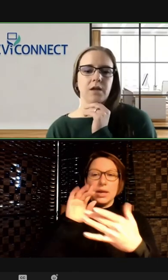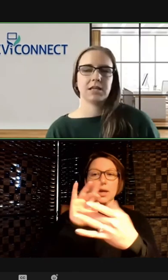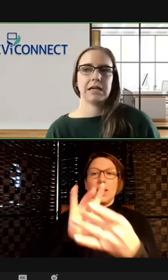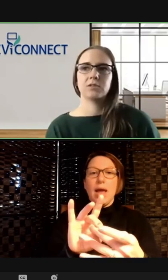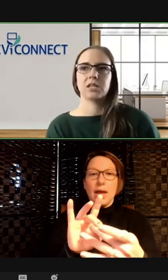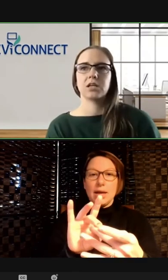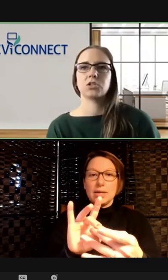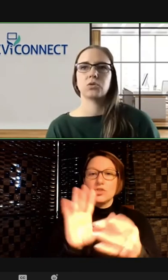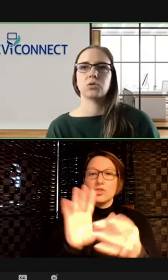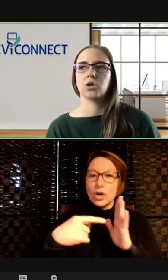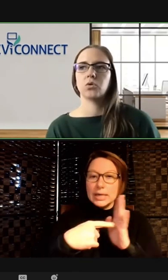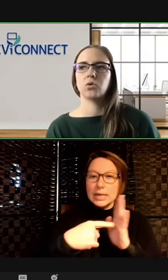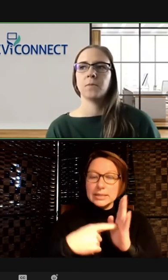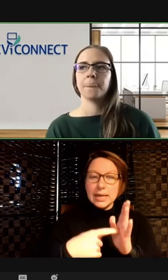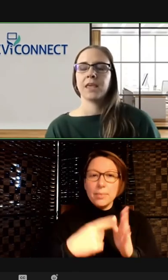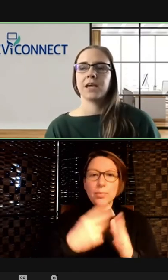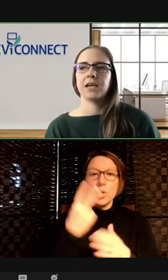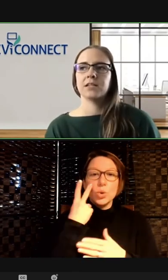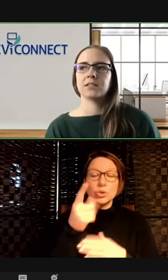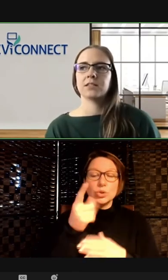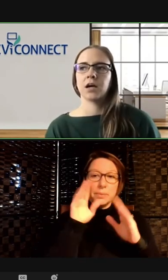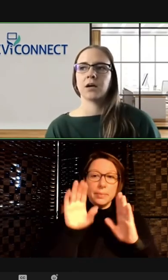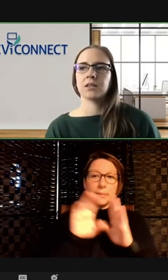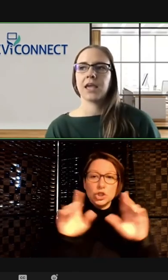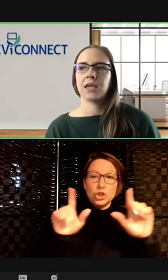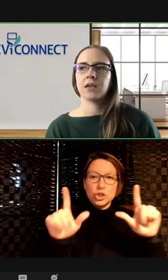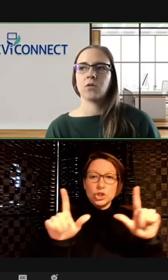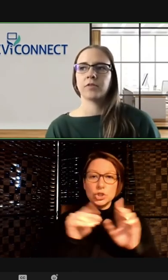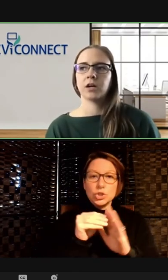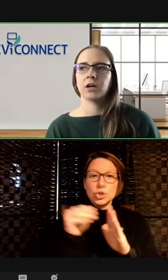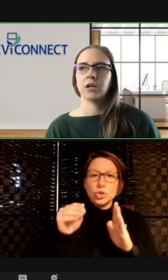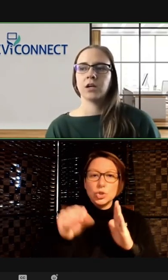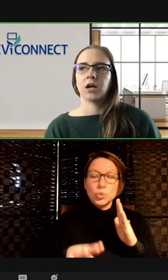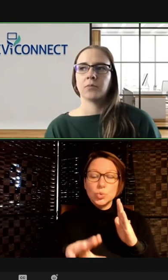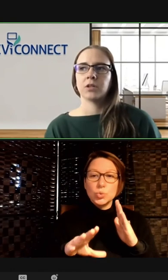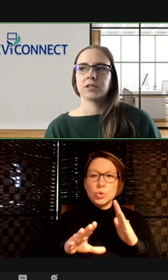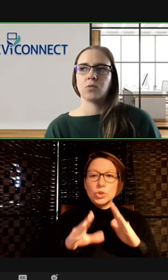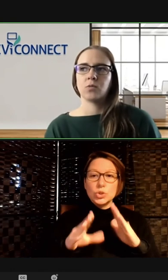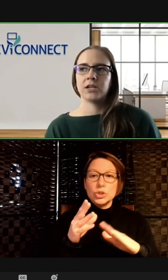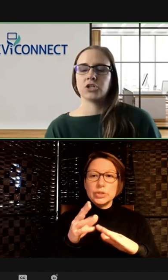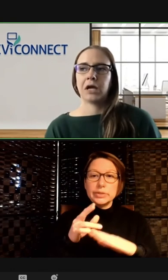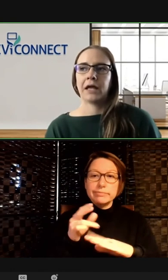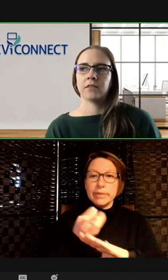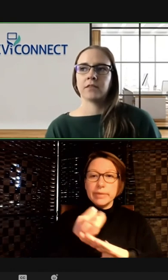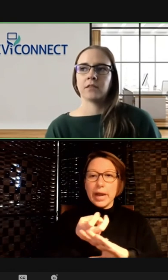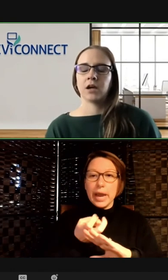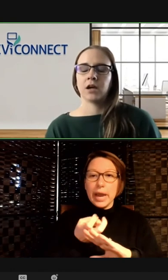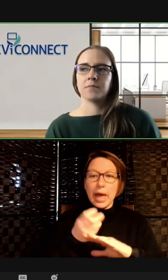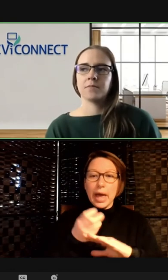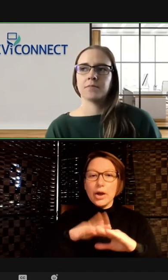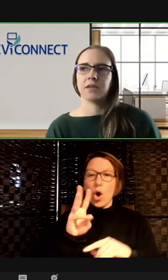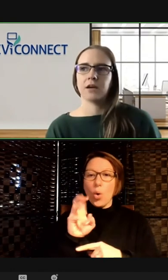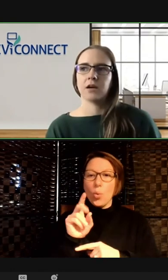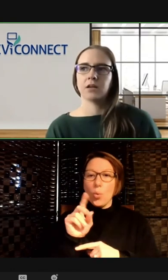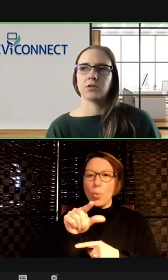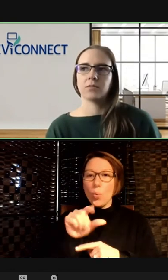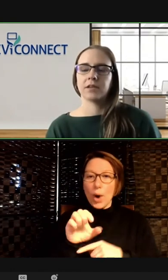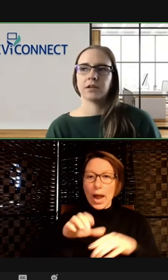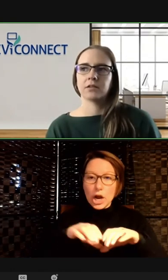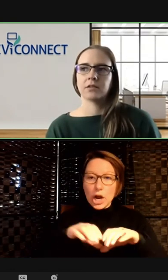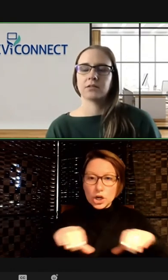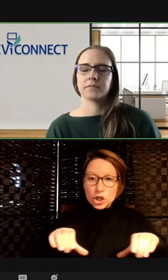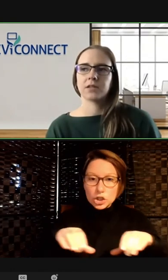on this next slide, you see a student who is laying over what looks like a wedge on their stomach